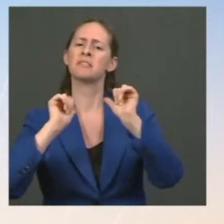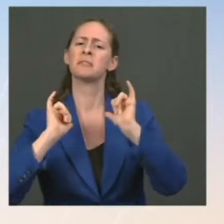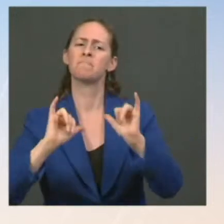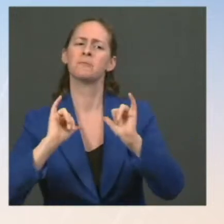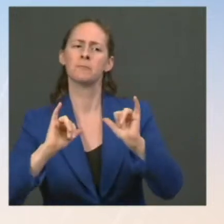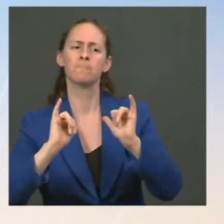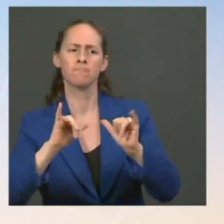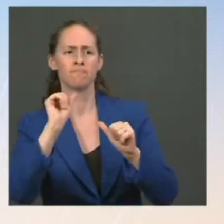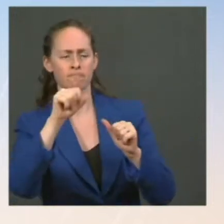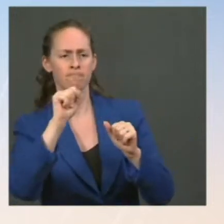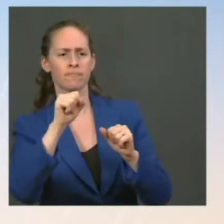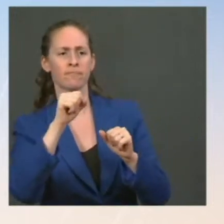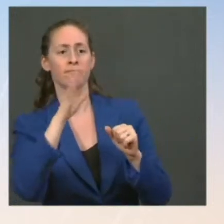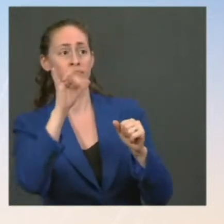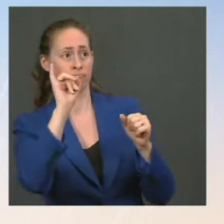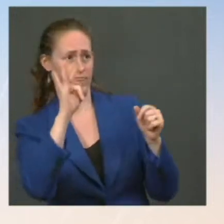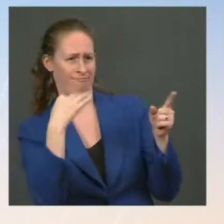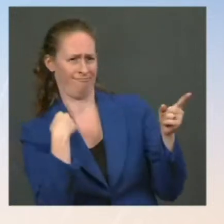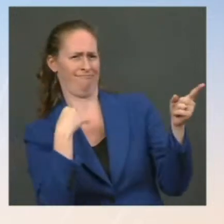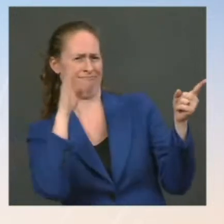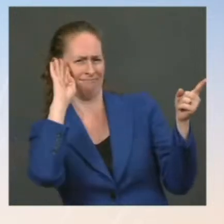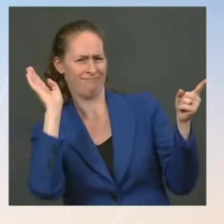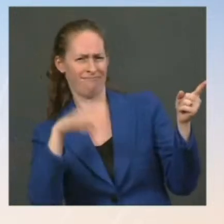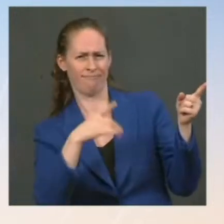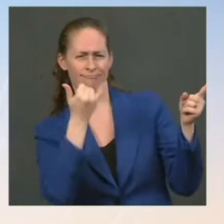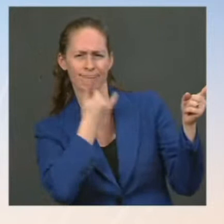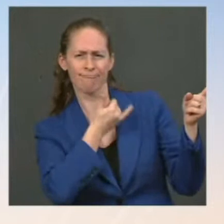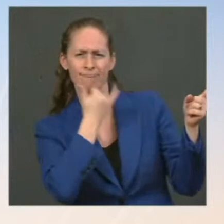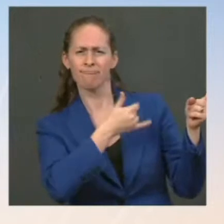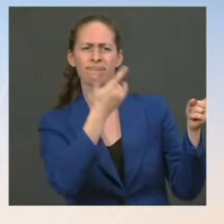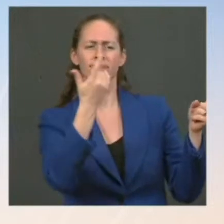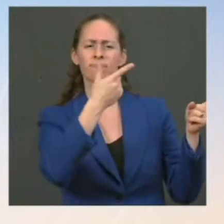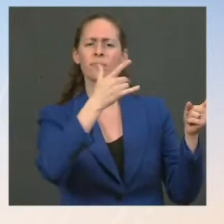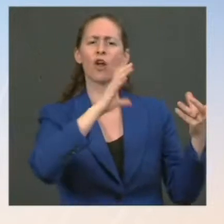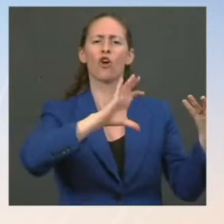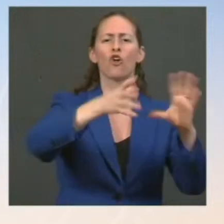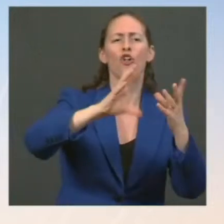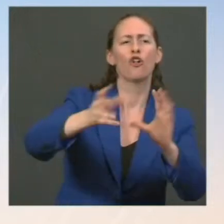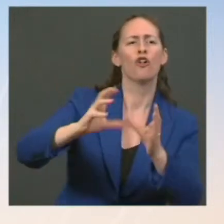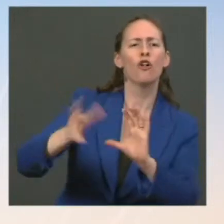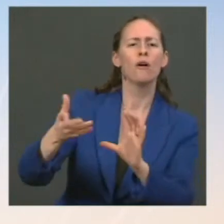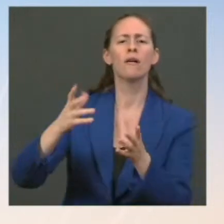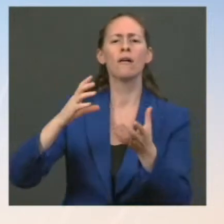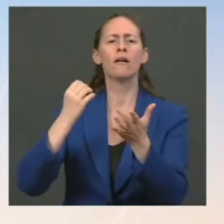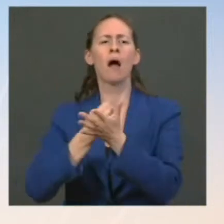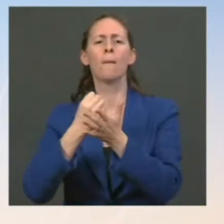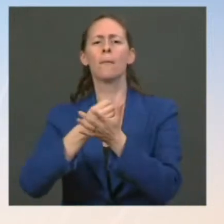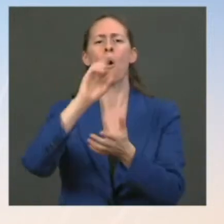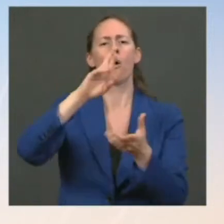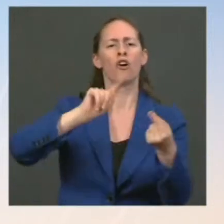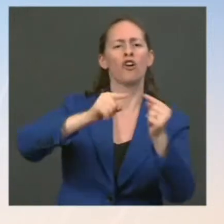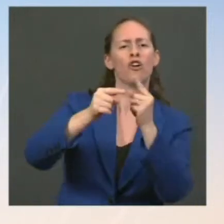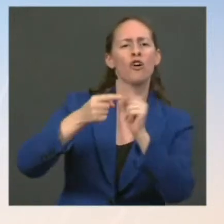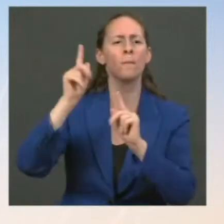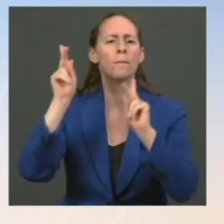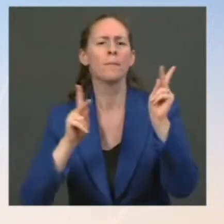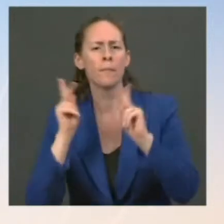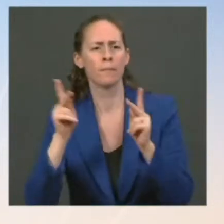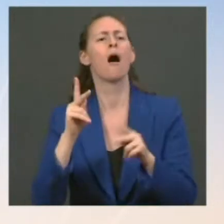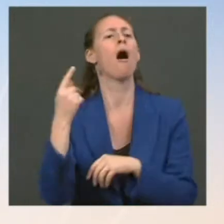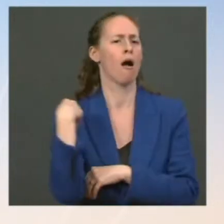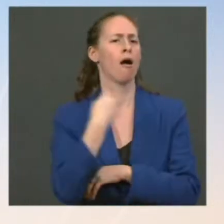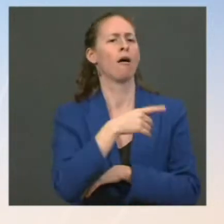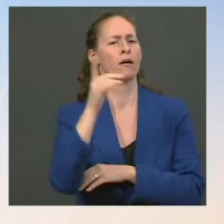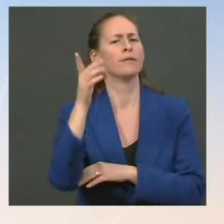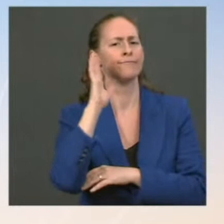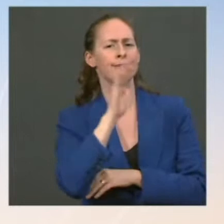its coercive actions around the world, and its human rights abuses. And we will continue to do that in partnership with our allies around the world. We